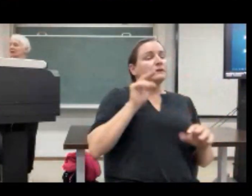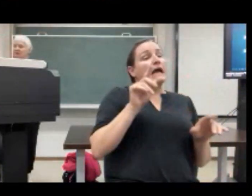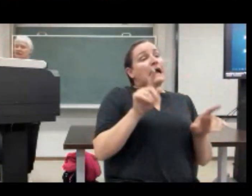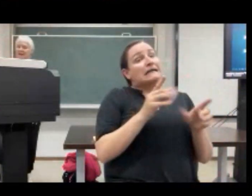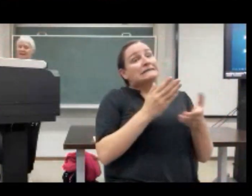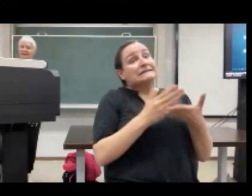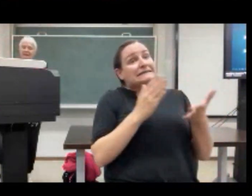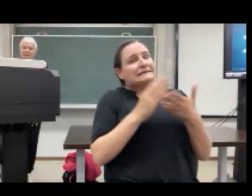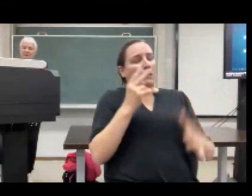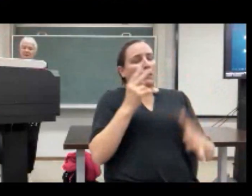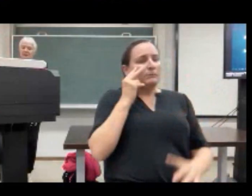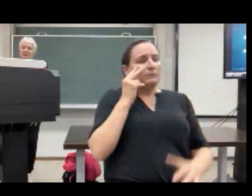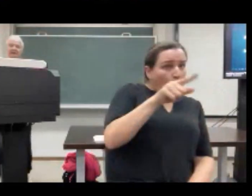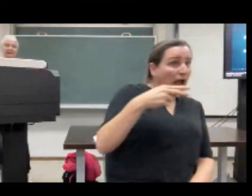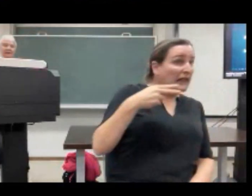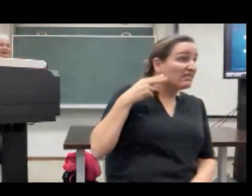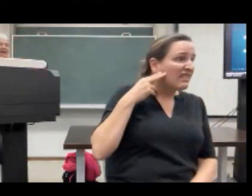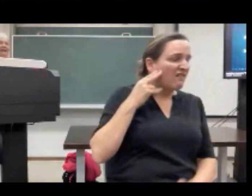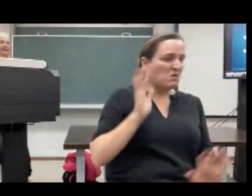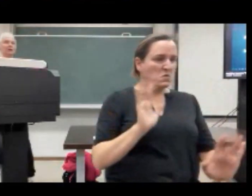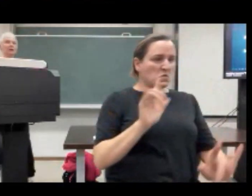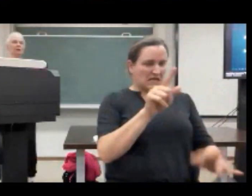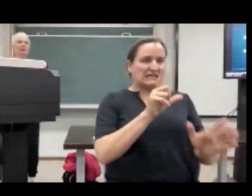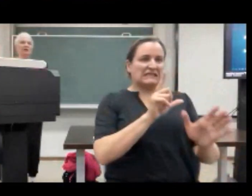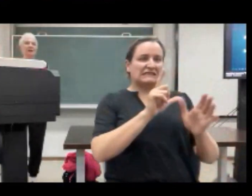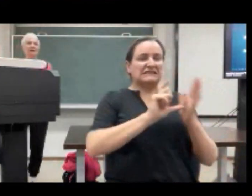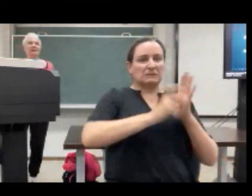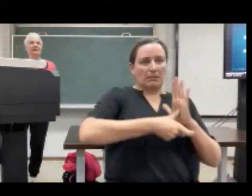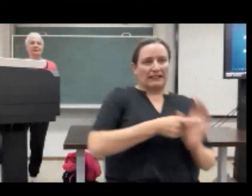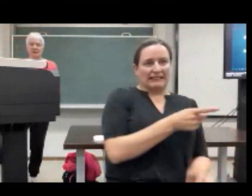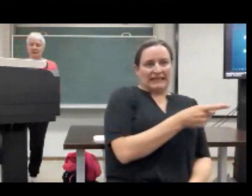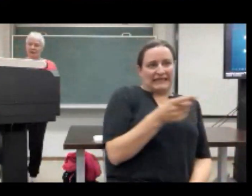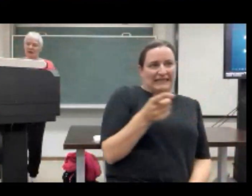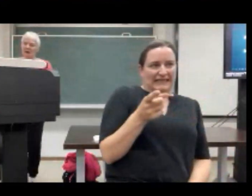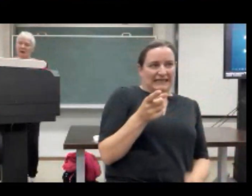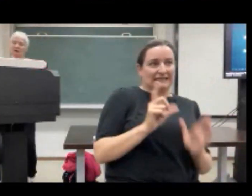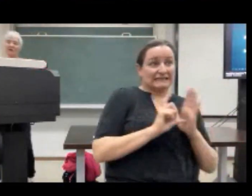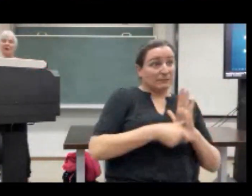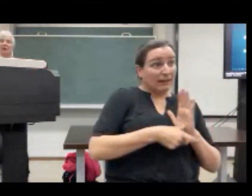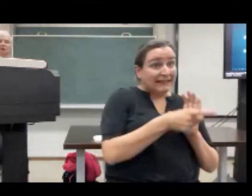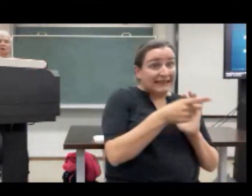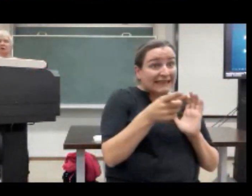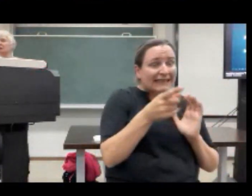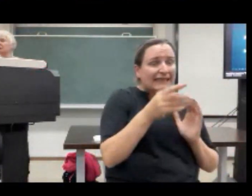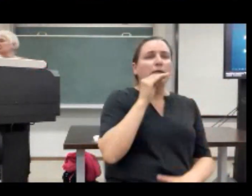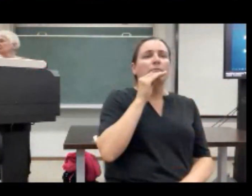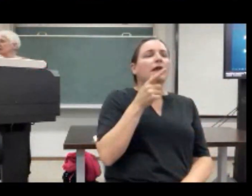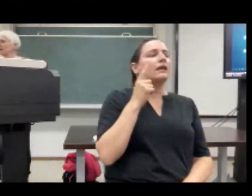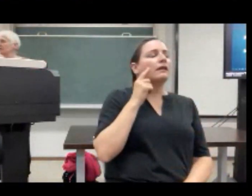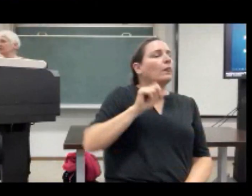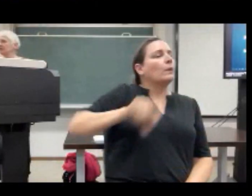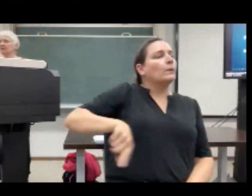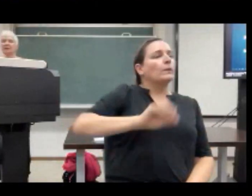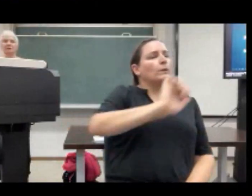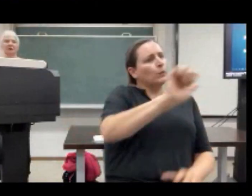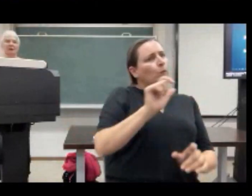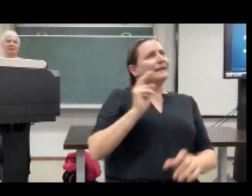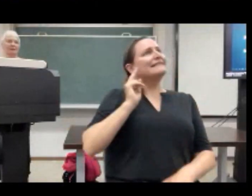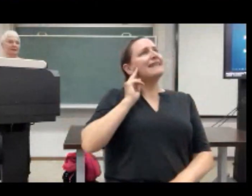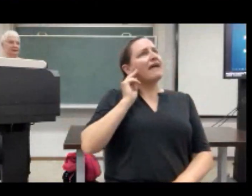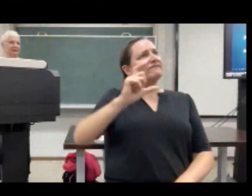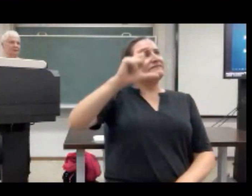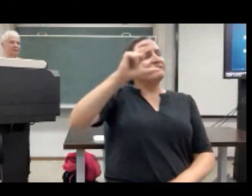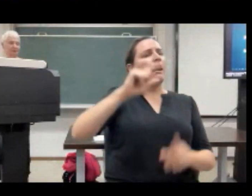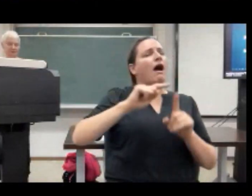so seeing deafness as a disability, ignores the existence of the cultural group deaf, written